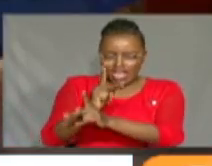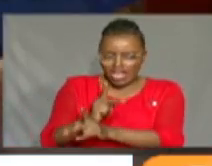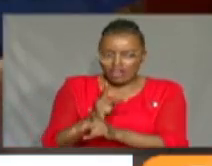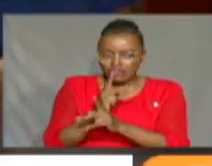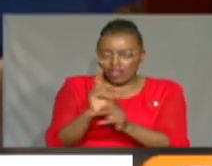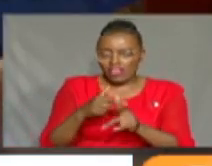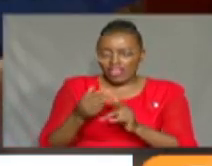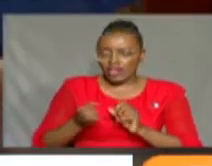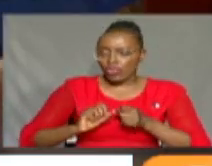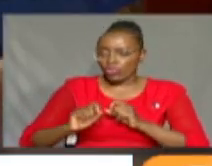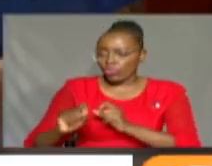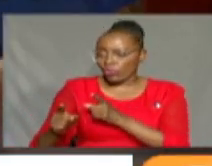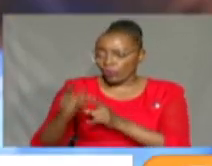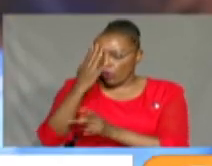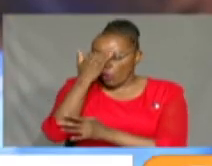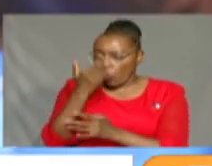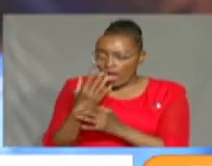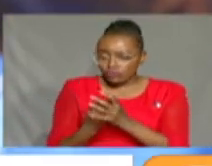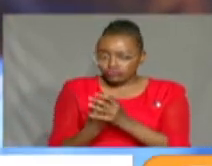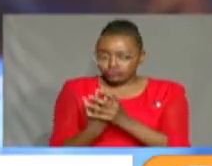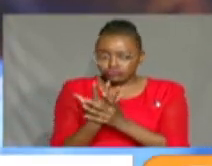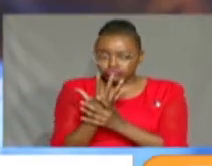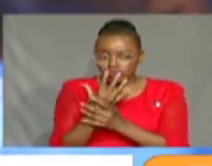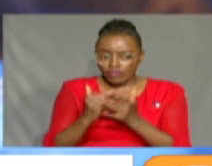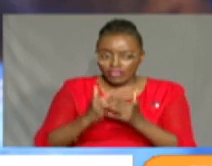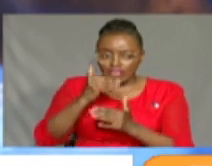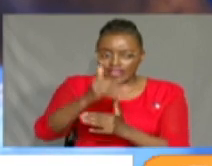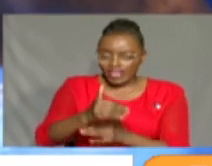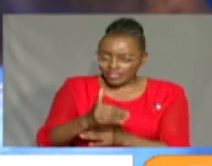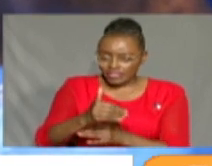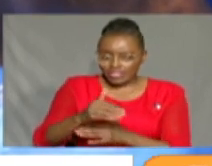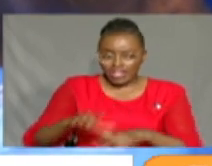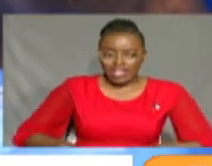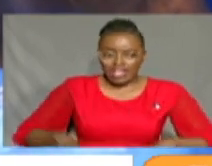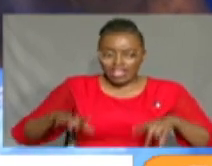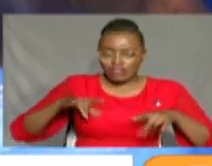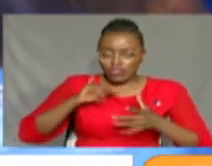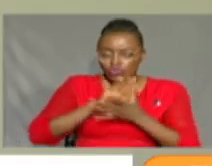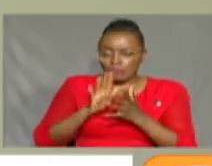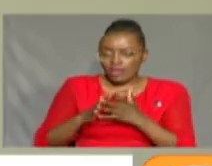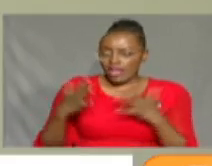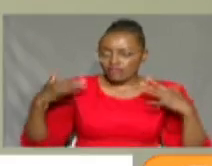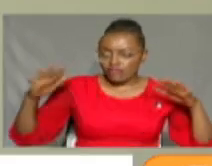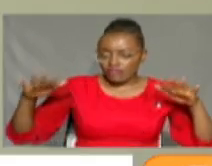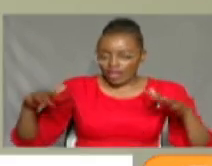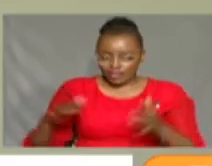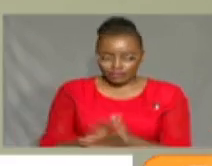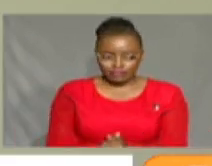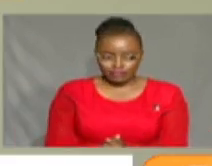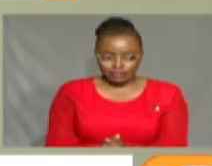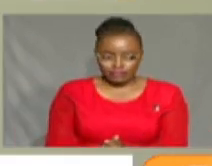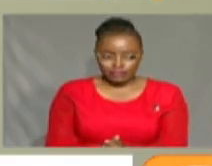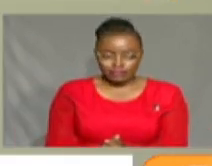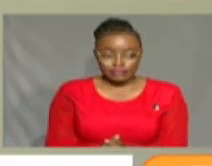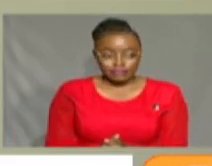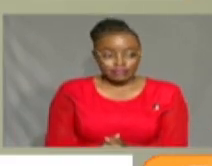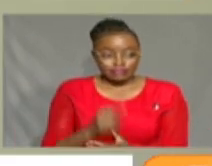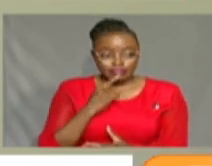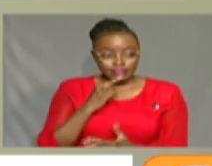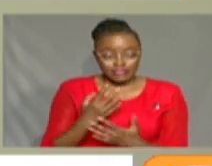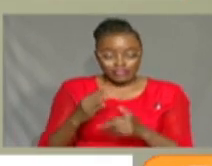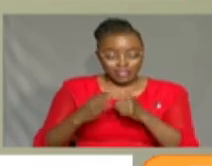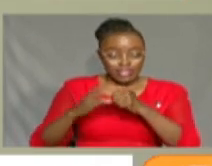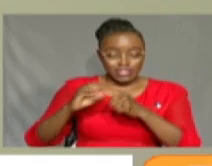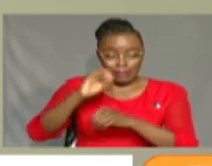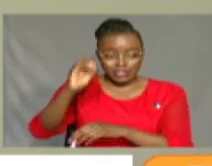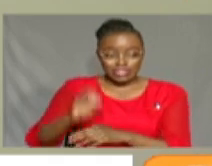and disposed in order not to grow into the next cycle of life to become flies. I can say the rate of success is more than